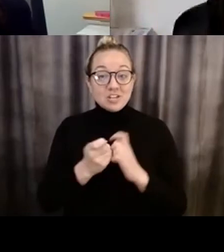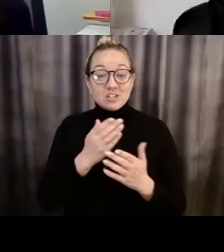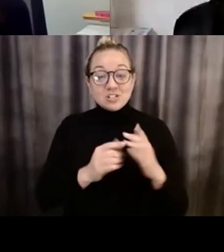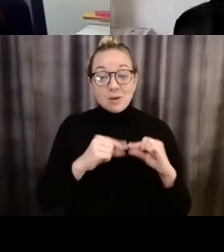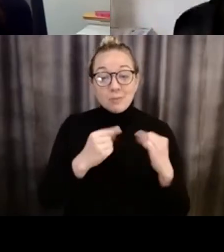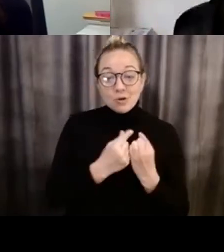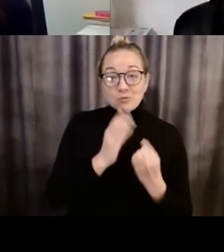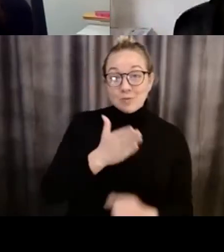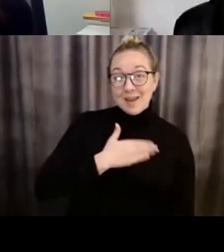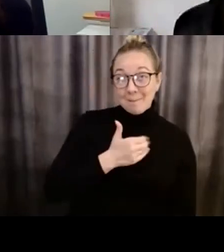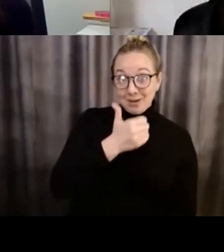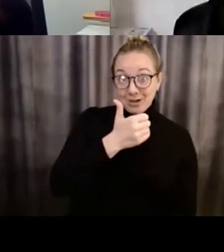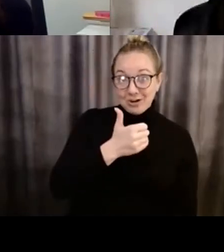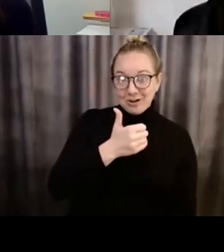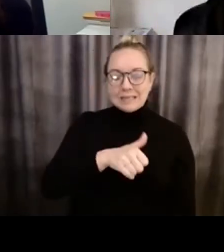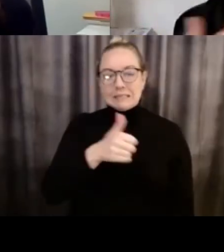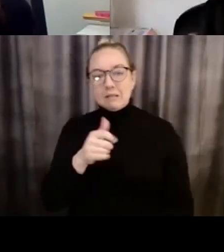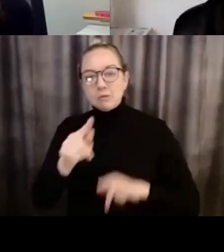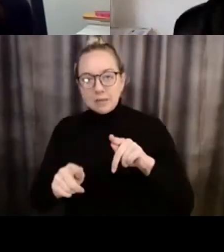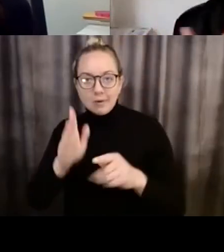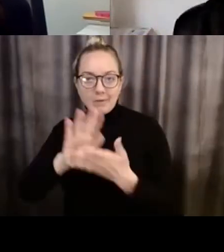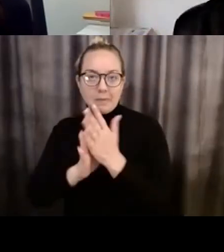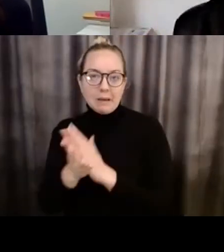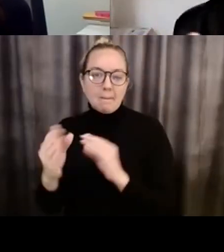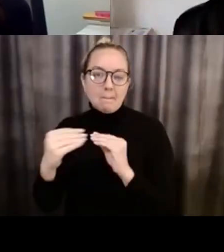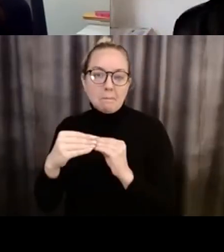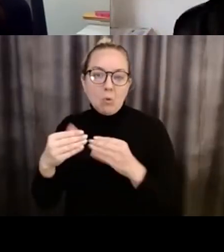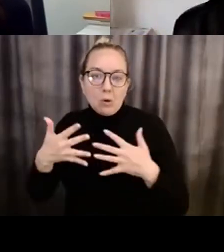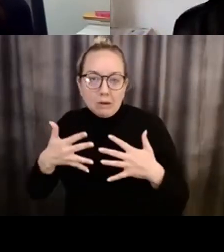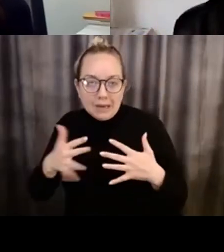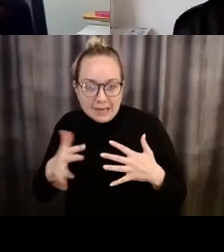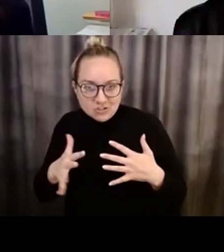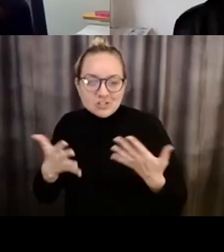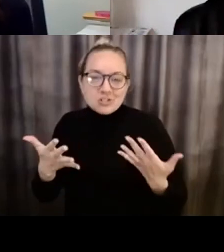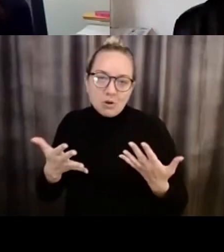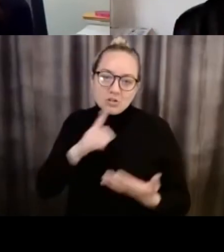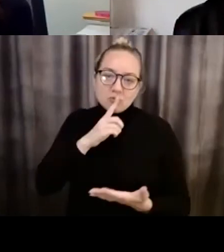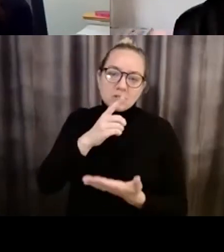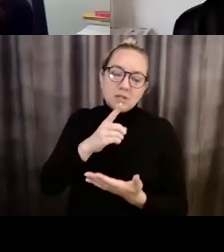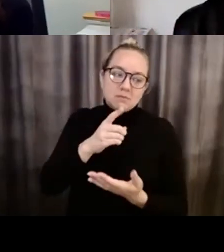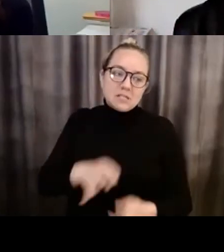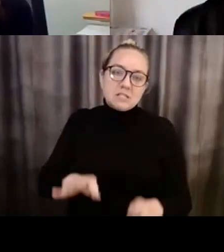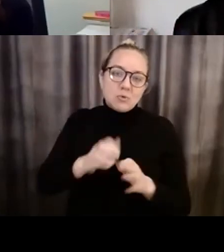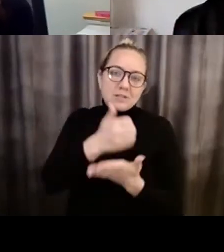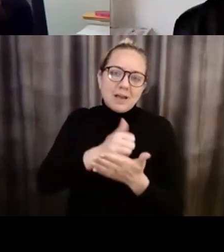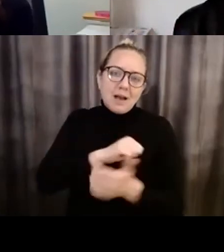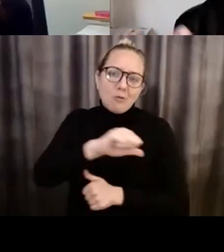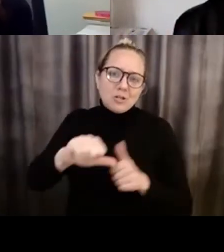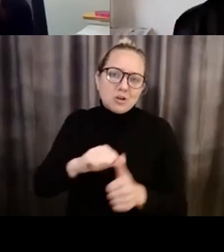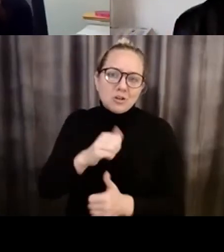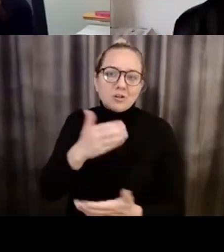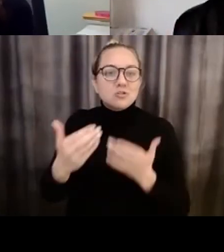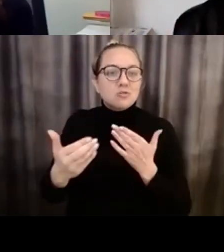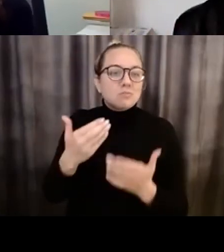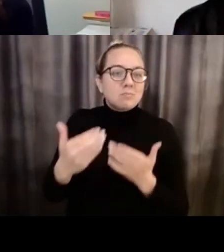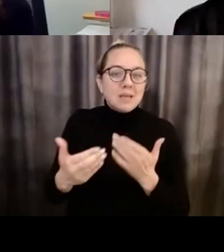and other groups are going to be more anxious. So there's that part about helping each other too. You know, you may talk to fellow introverts, or you